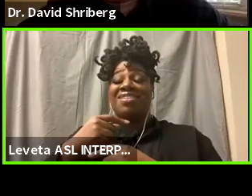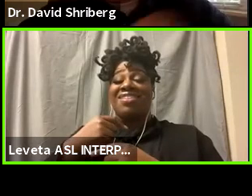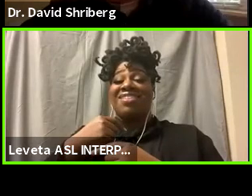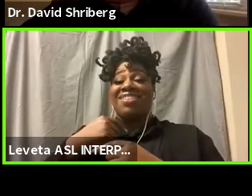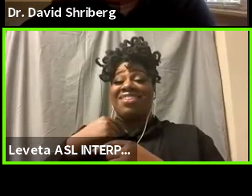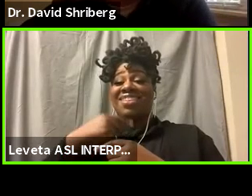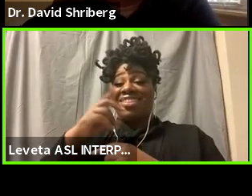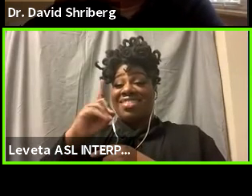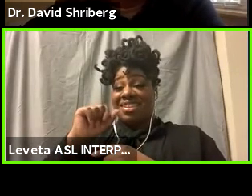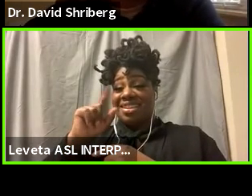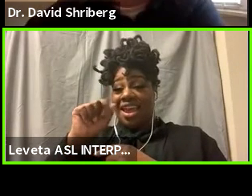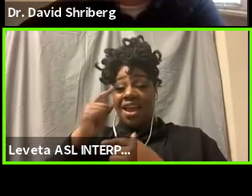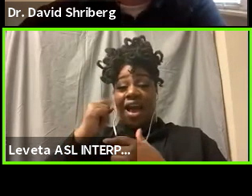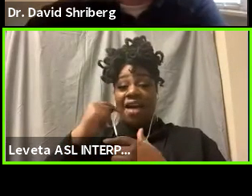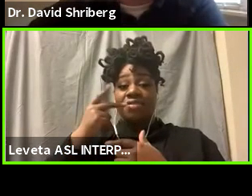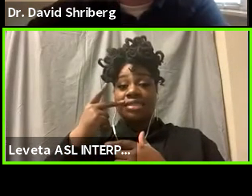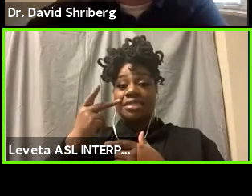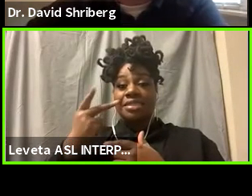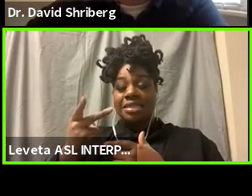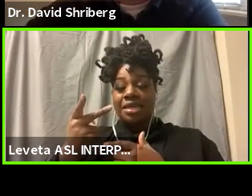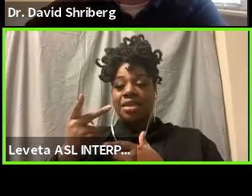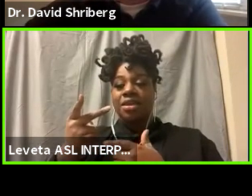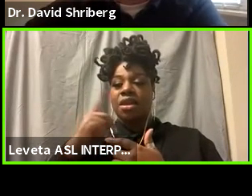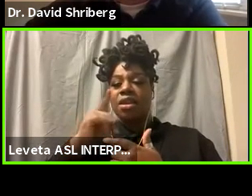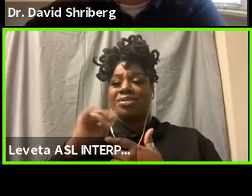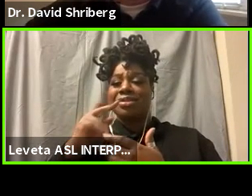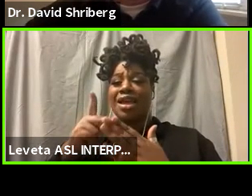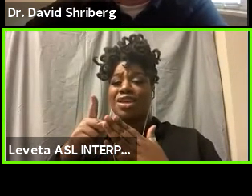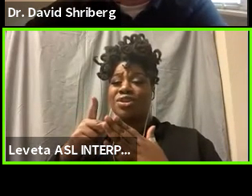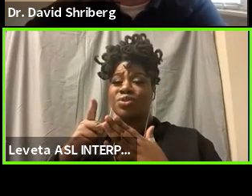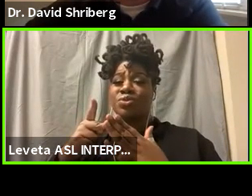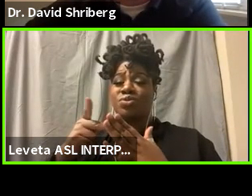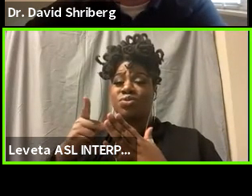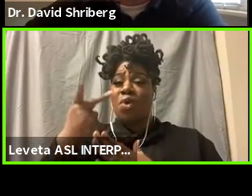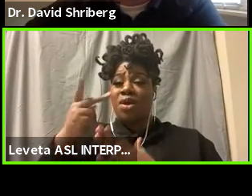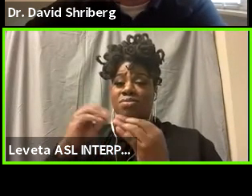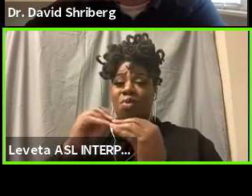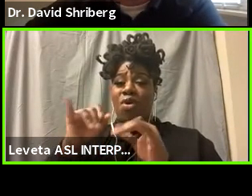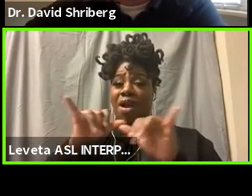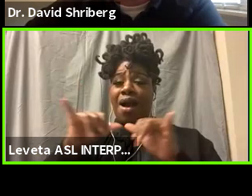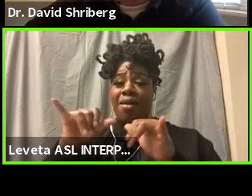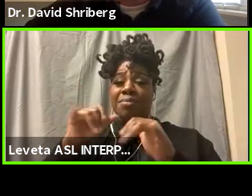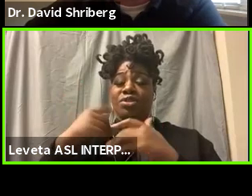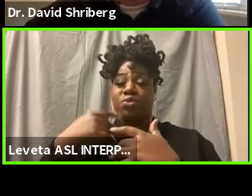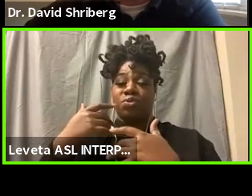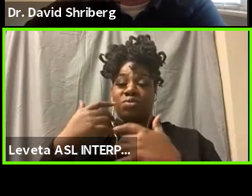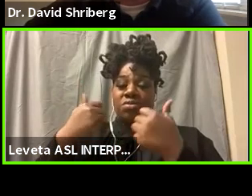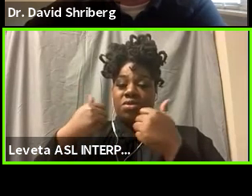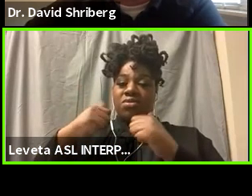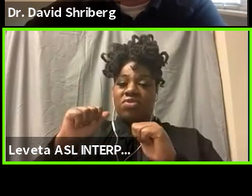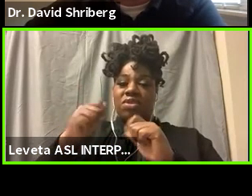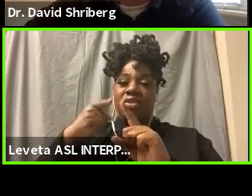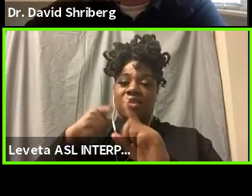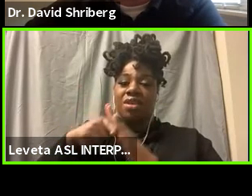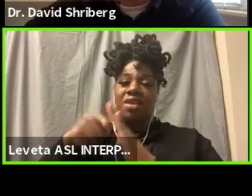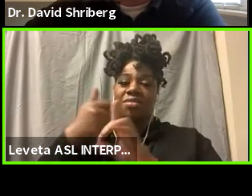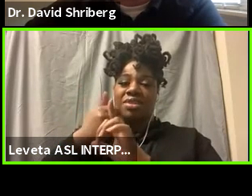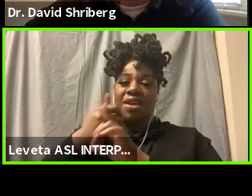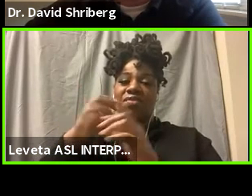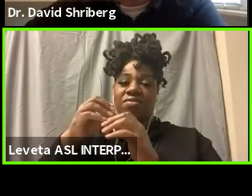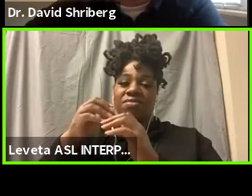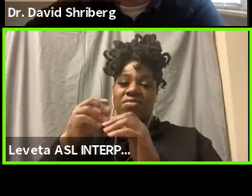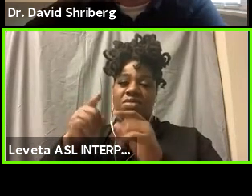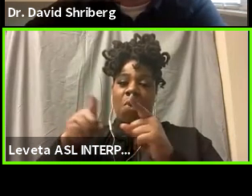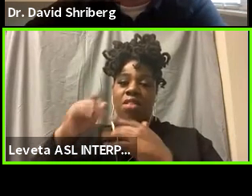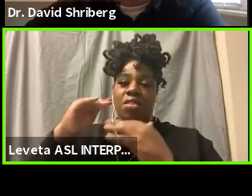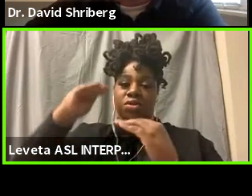it's just over twice as likely to have attempted suicide in adulthood in comparison to five times more likely